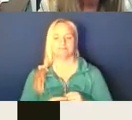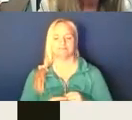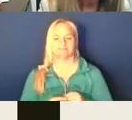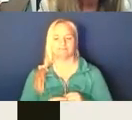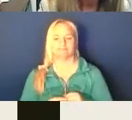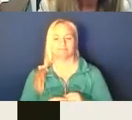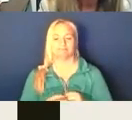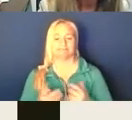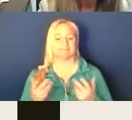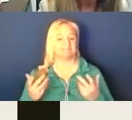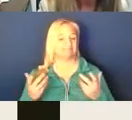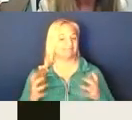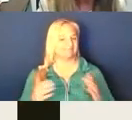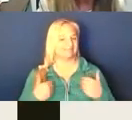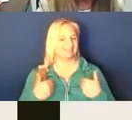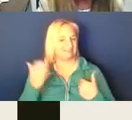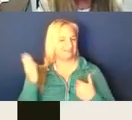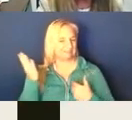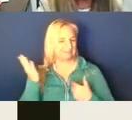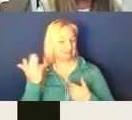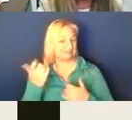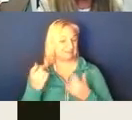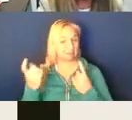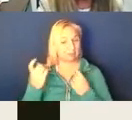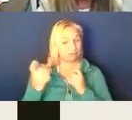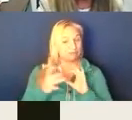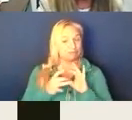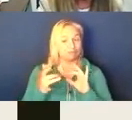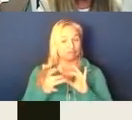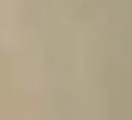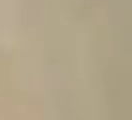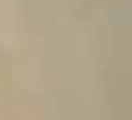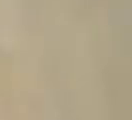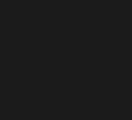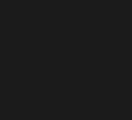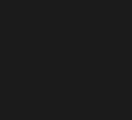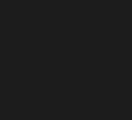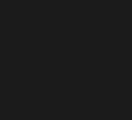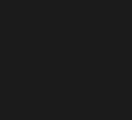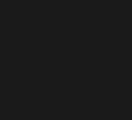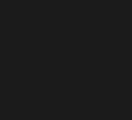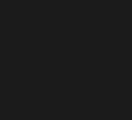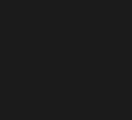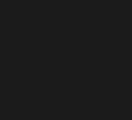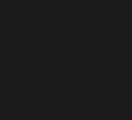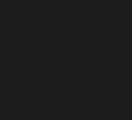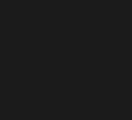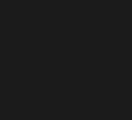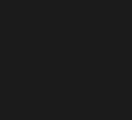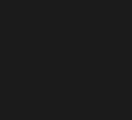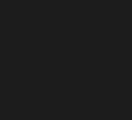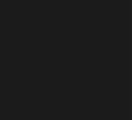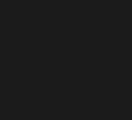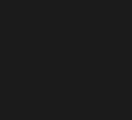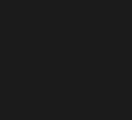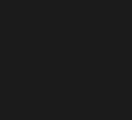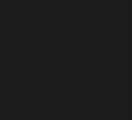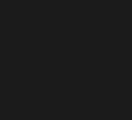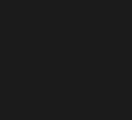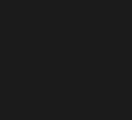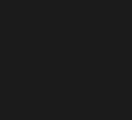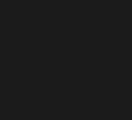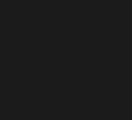So that was all I had for you all. Is any questions or comments on that? Whitney, I do have one. It says, regarding the break